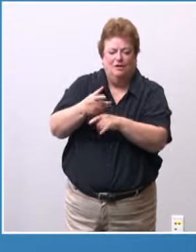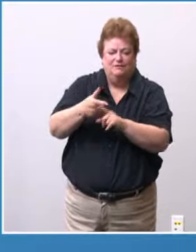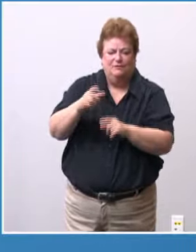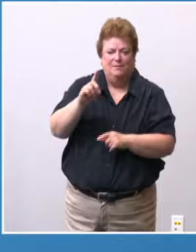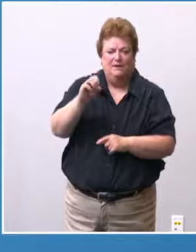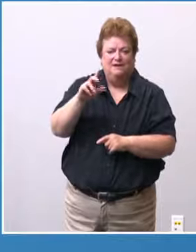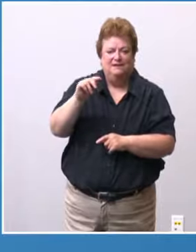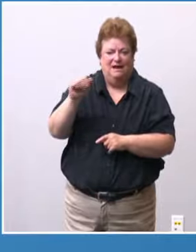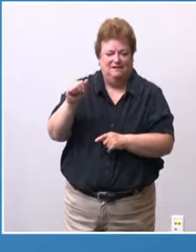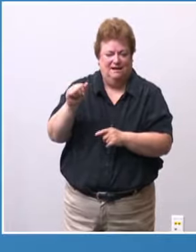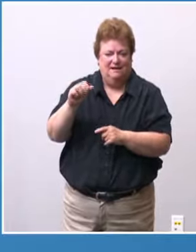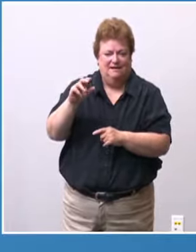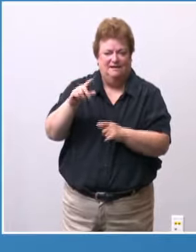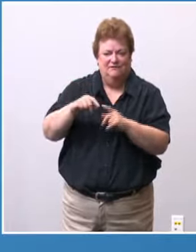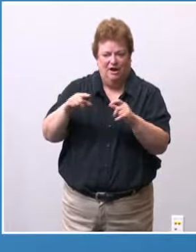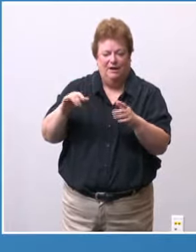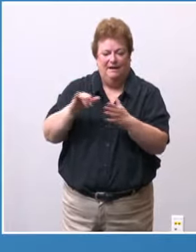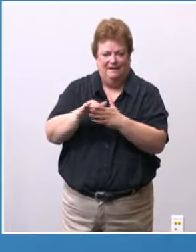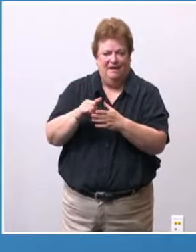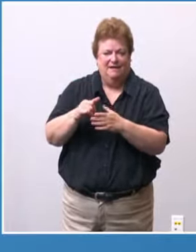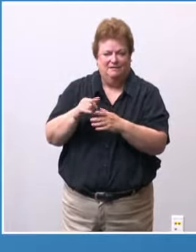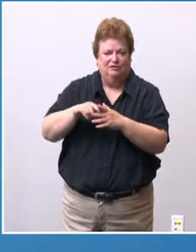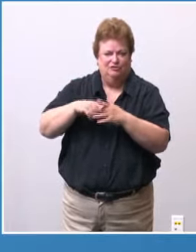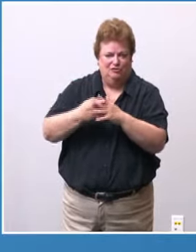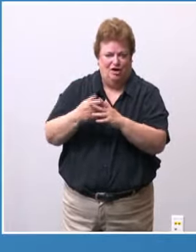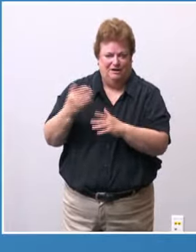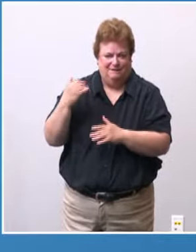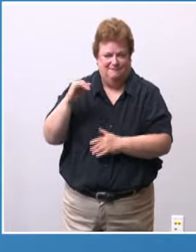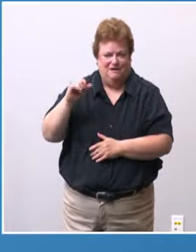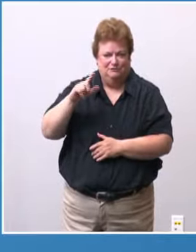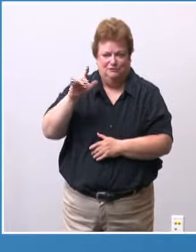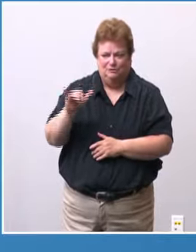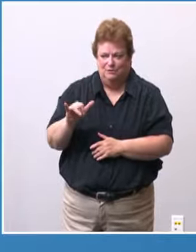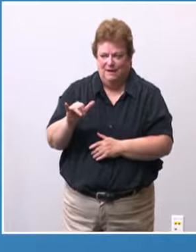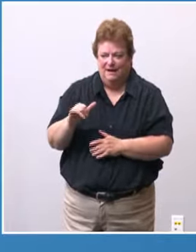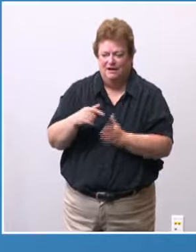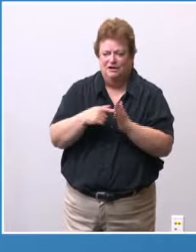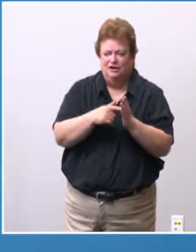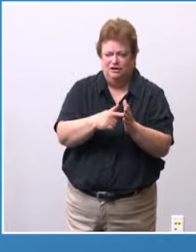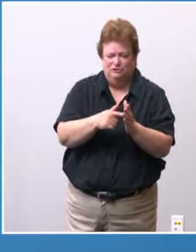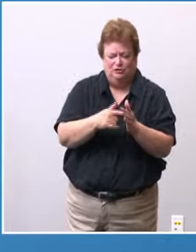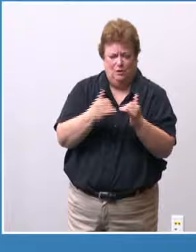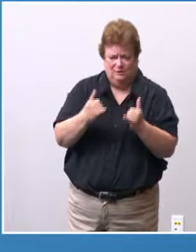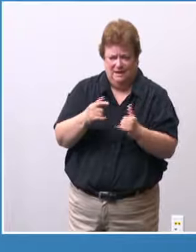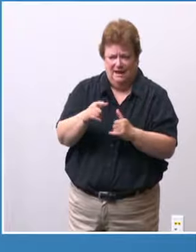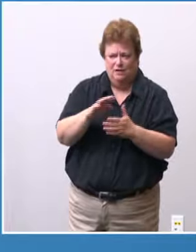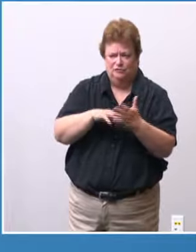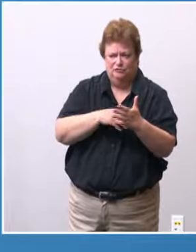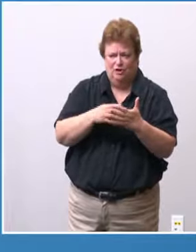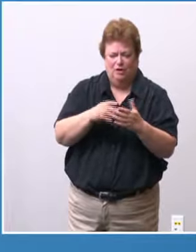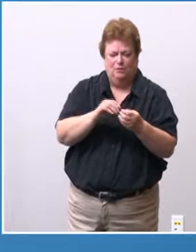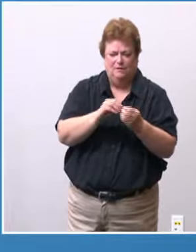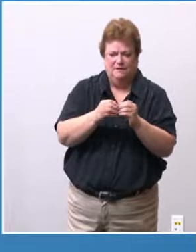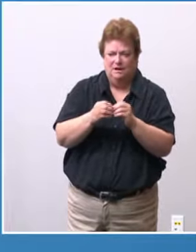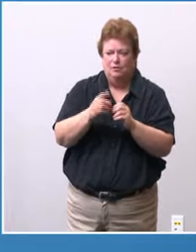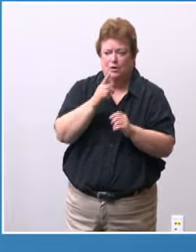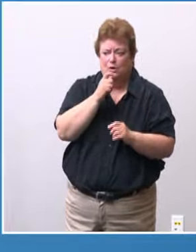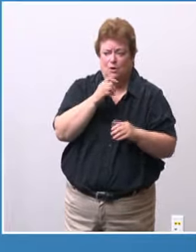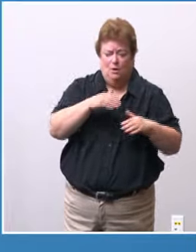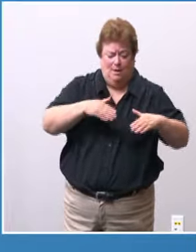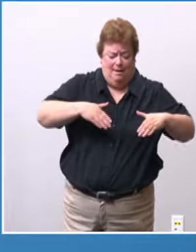in July. The chart you're looking at now shows the number of deaths from each month, with the number of unvaccinated in